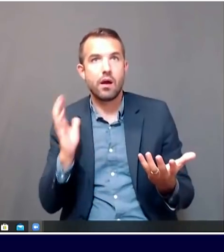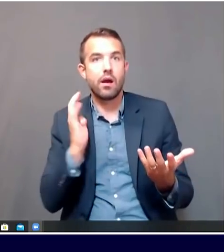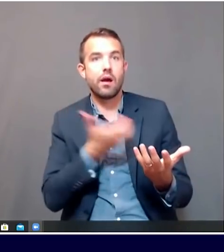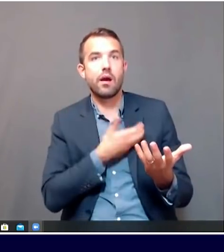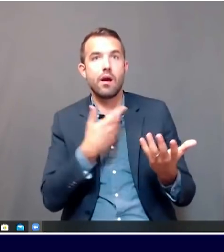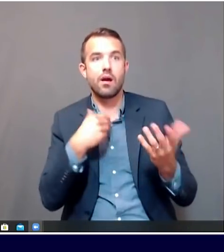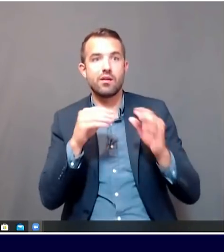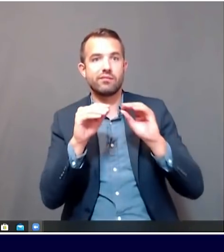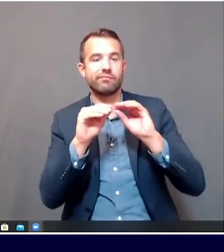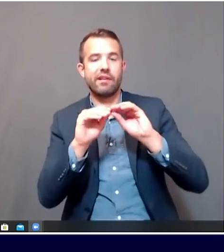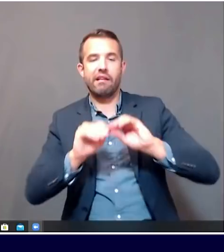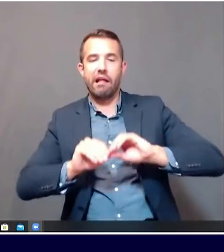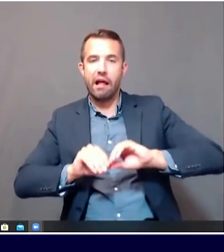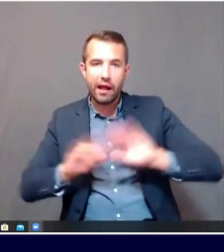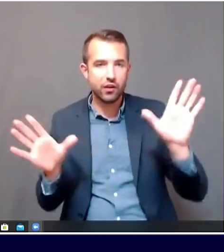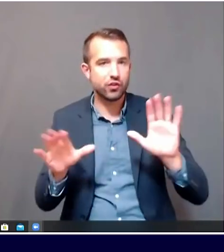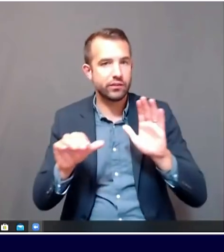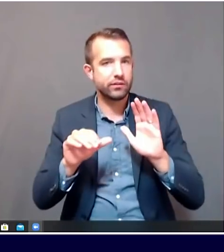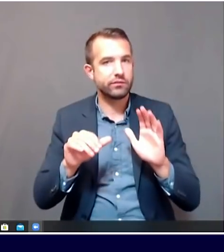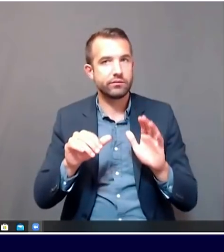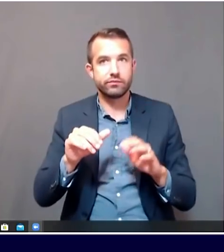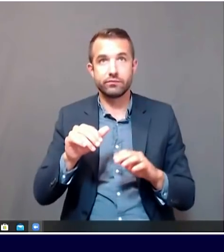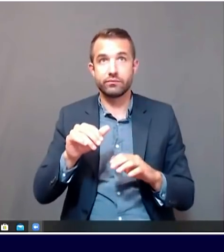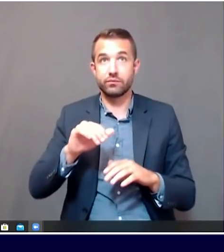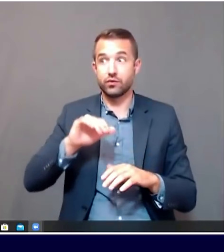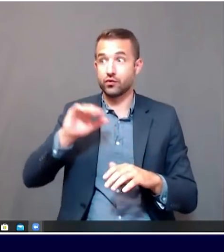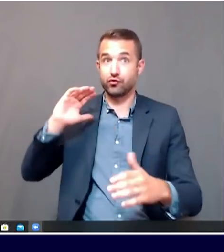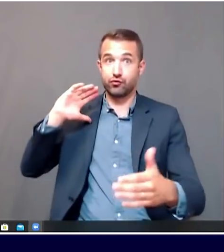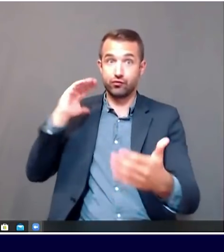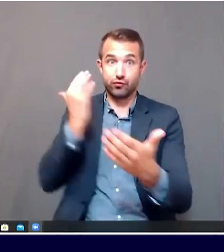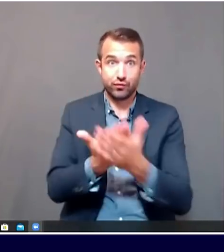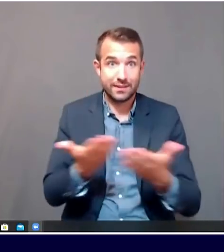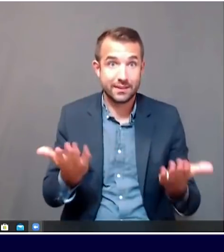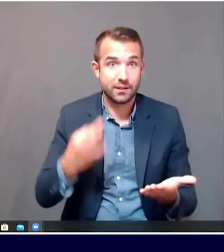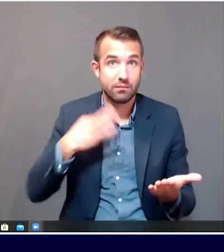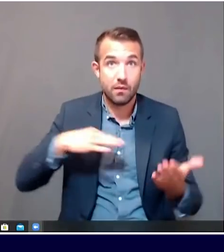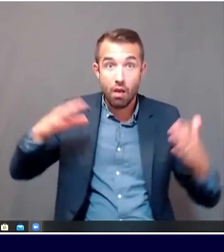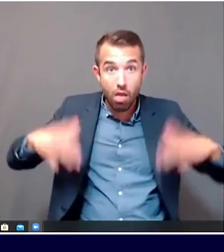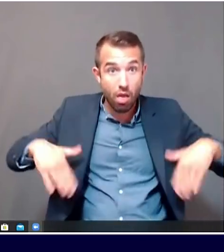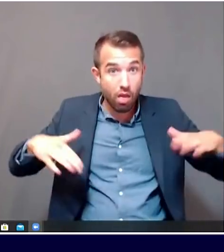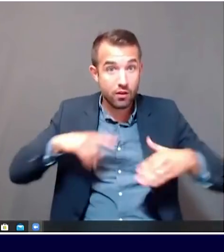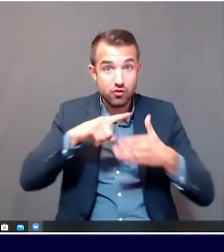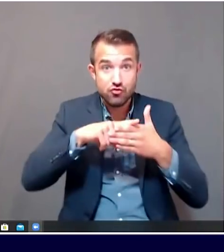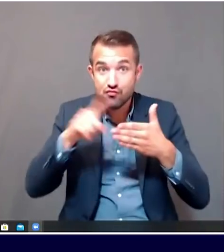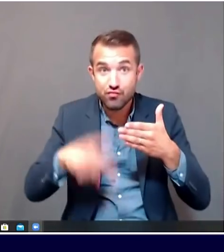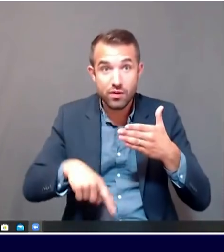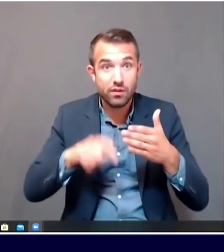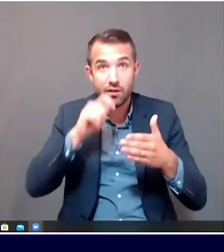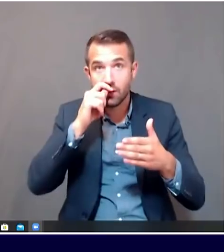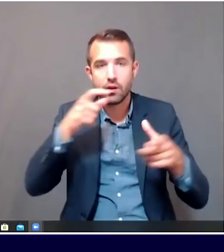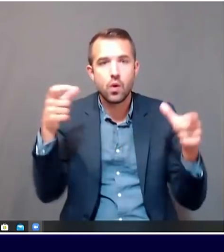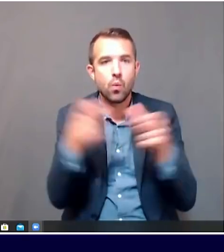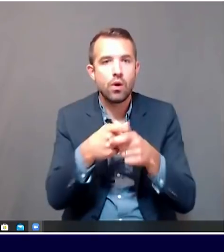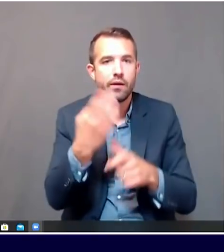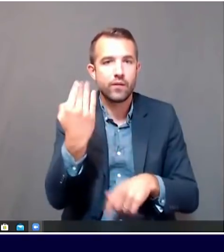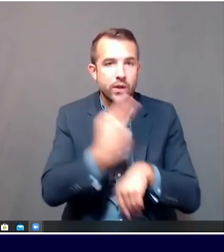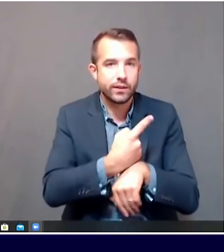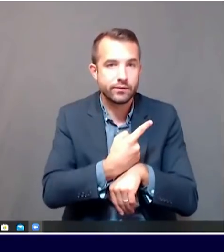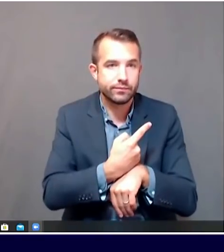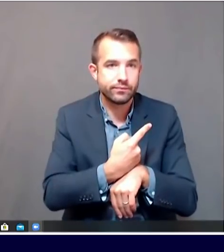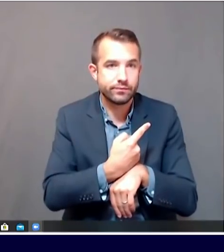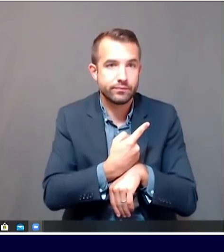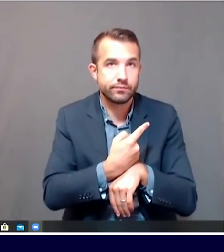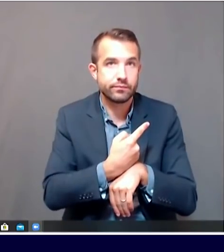got your negative test result in hand, you should absolutely be quarantining until that result comes